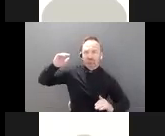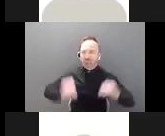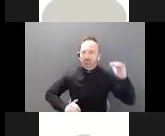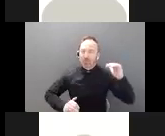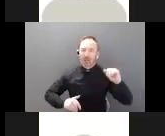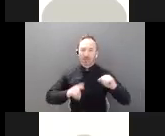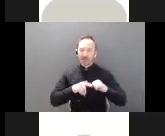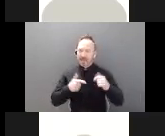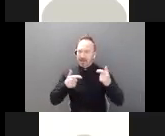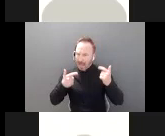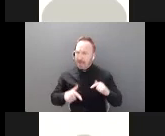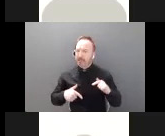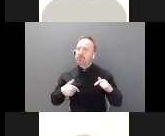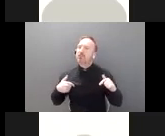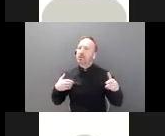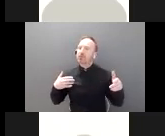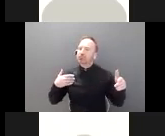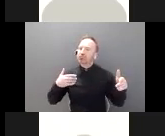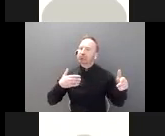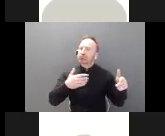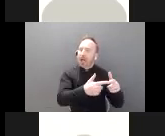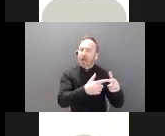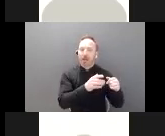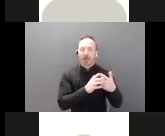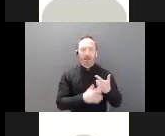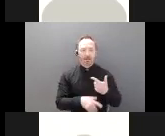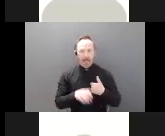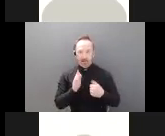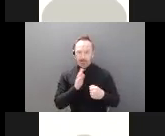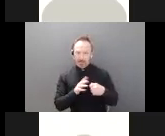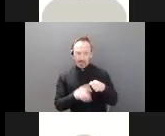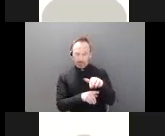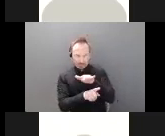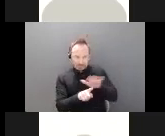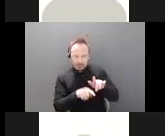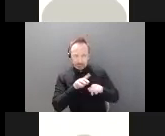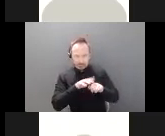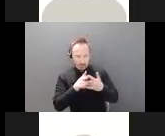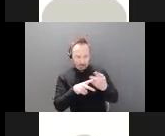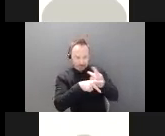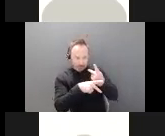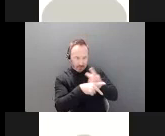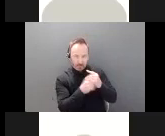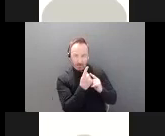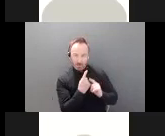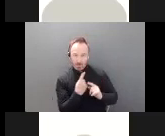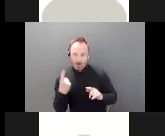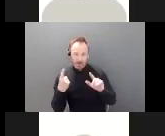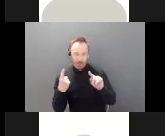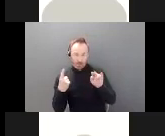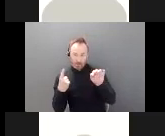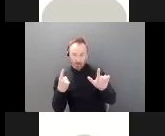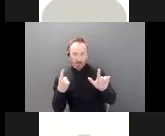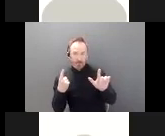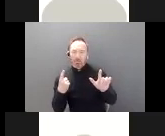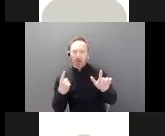is not a one tool that we use to assess at one stage of the process. We may use a tool, and